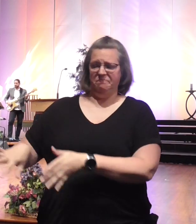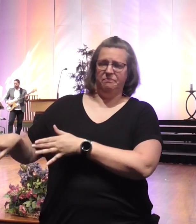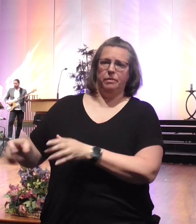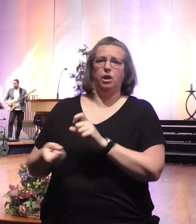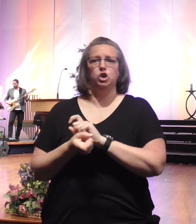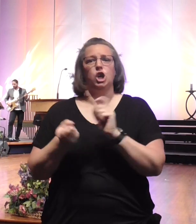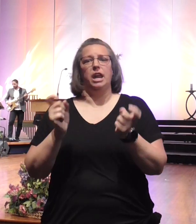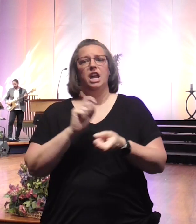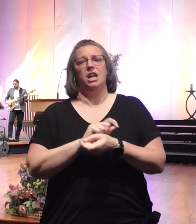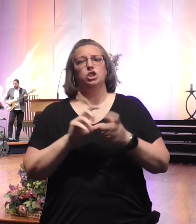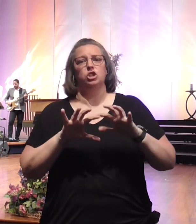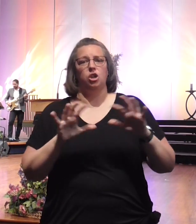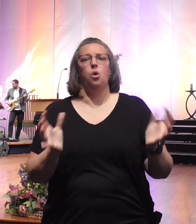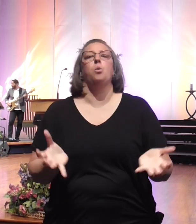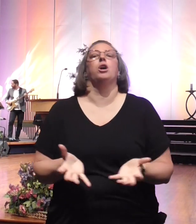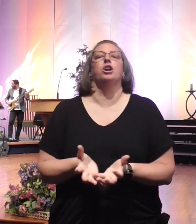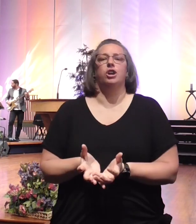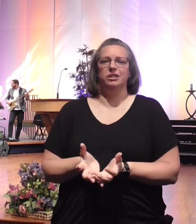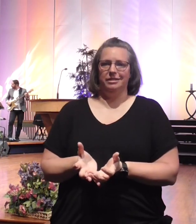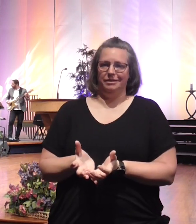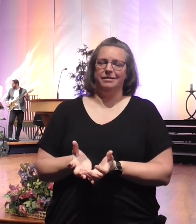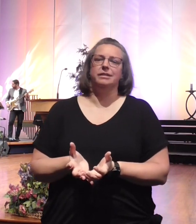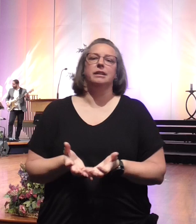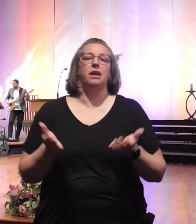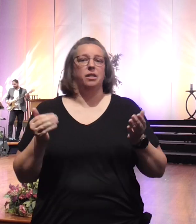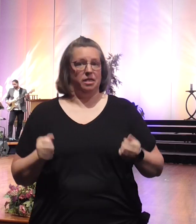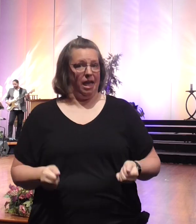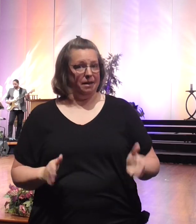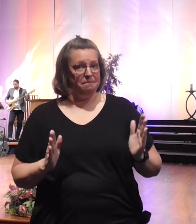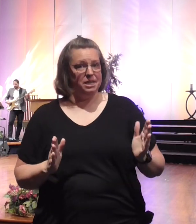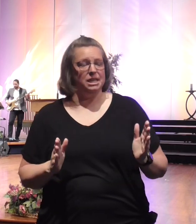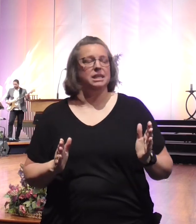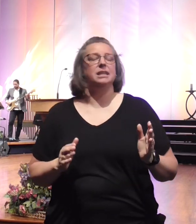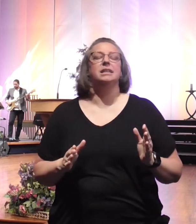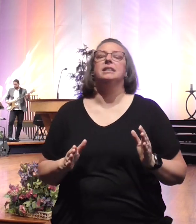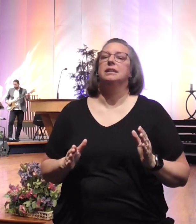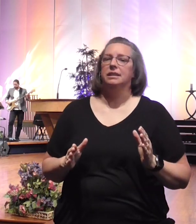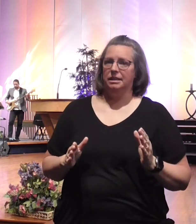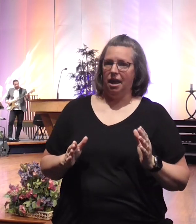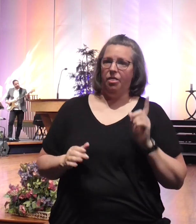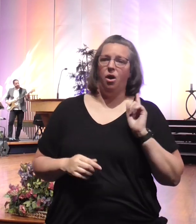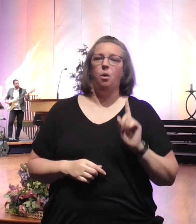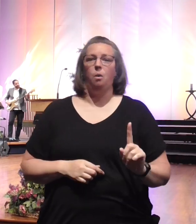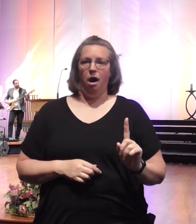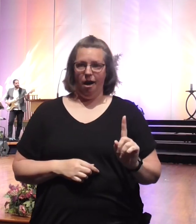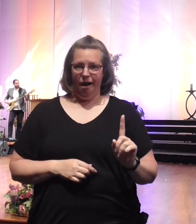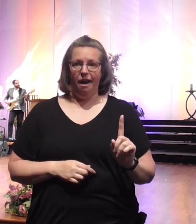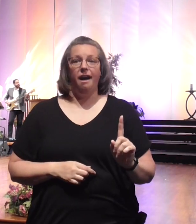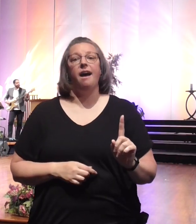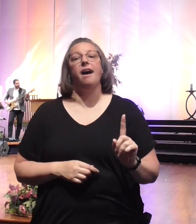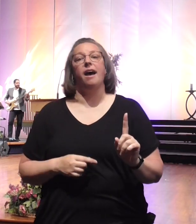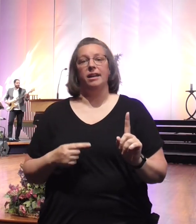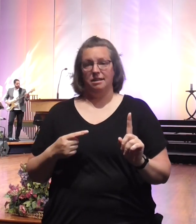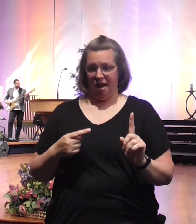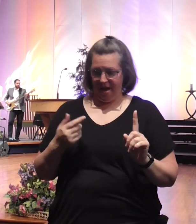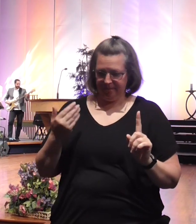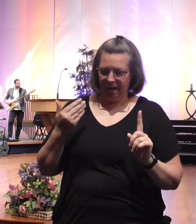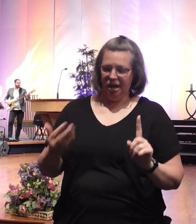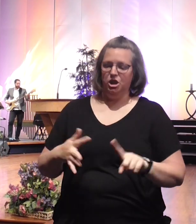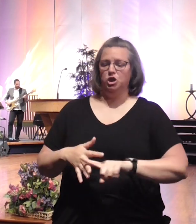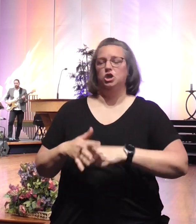change the world, change the world. Let me be the one to start